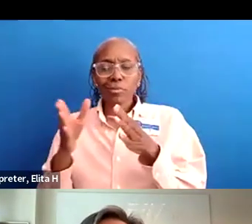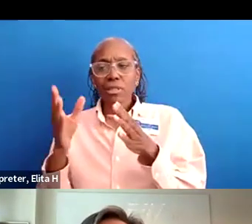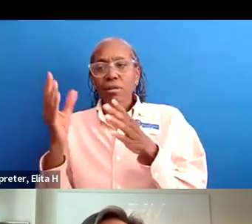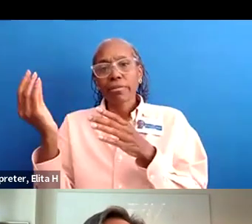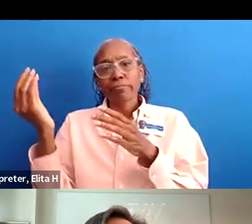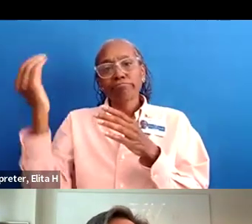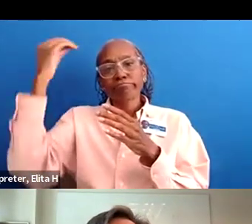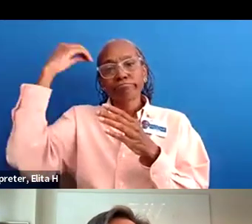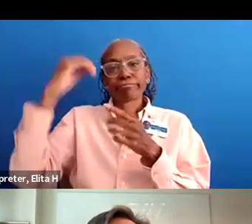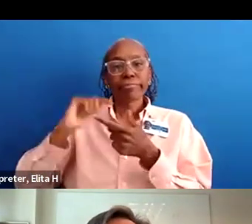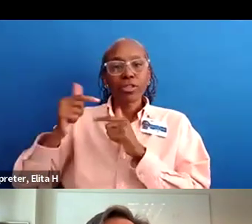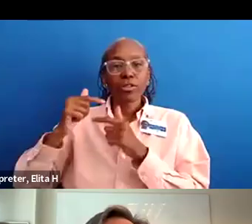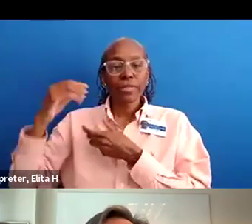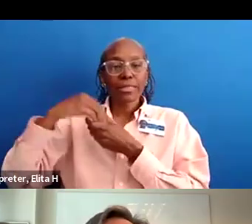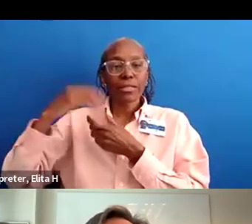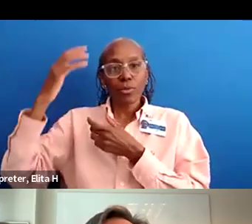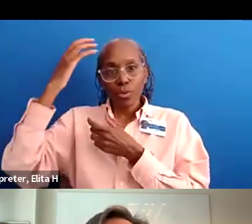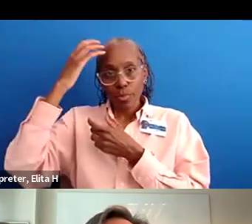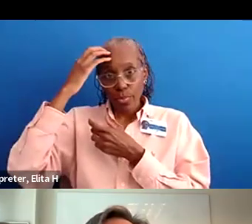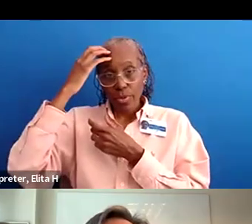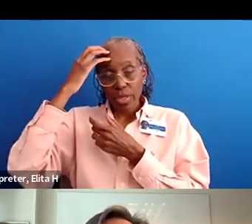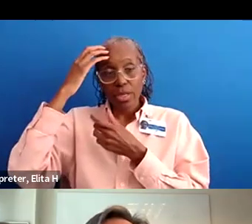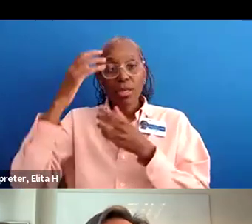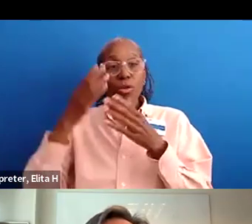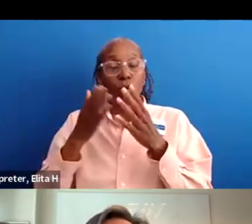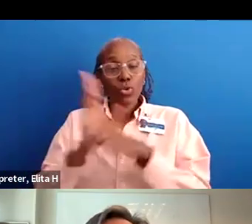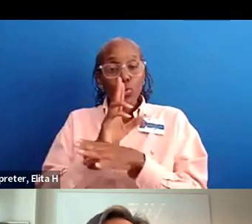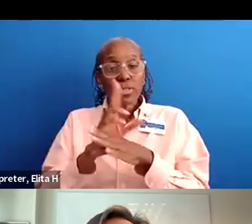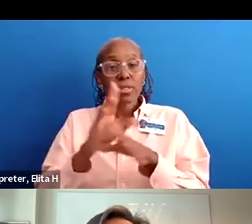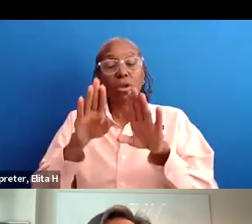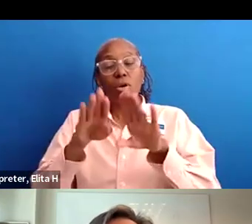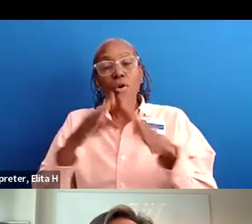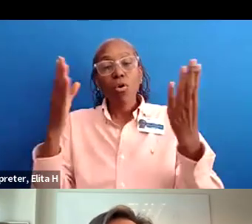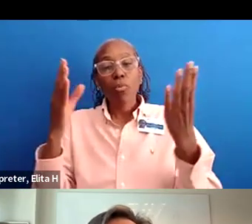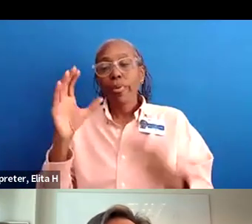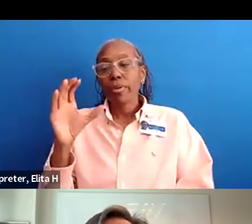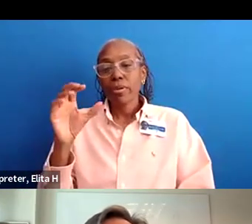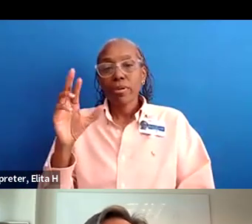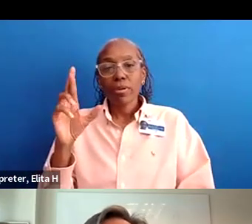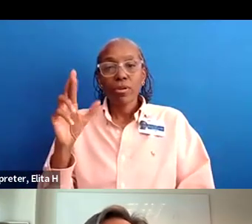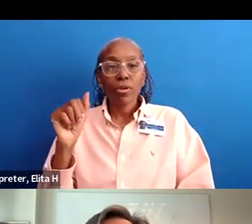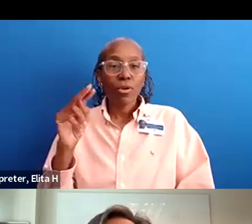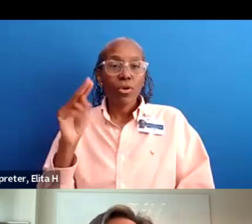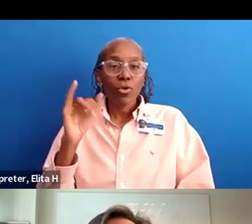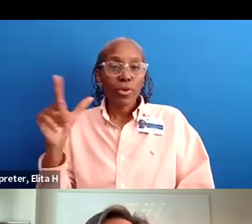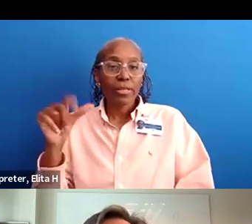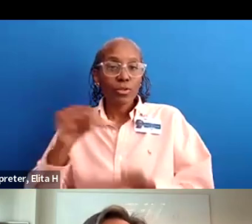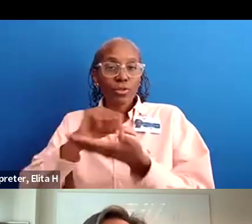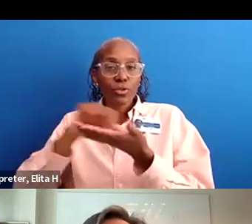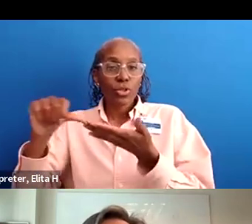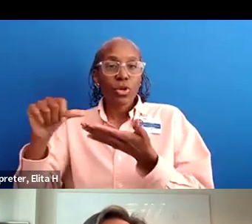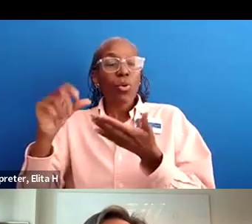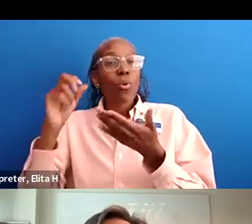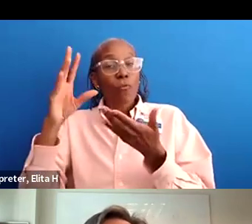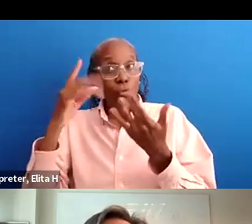the brain? Open cranial surgery? Do you envision in the future maybe a little hole